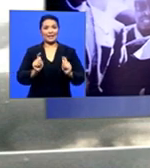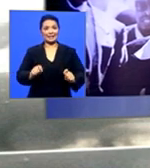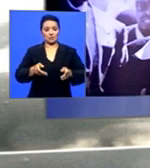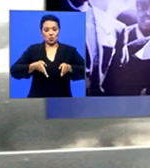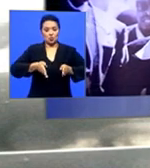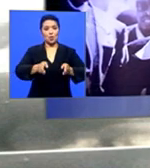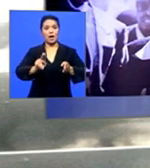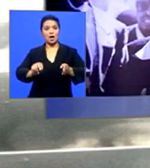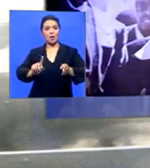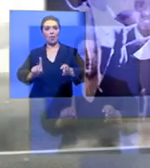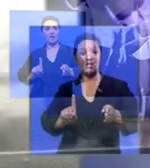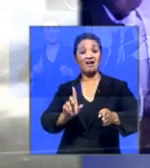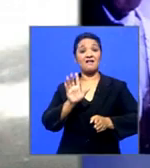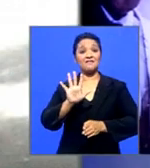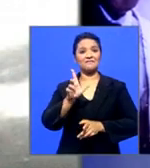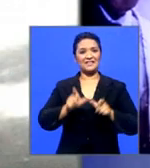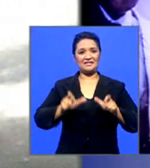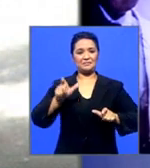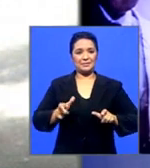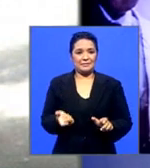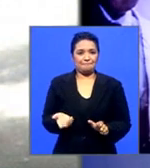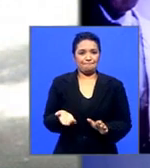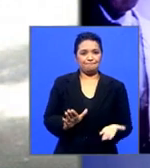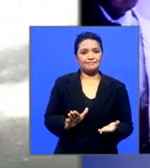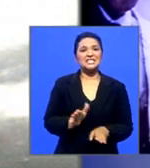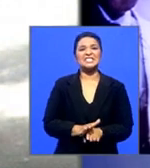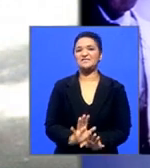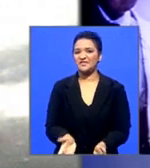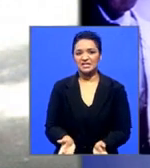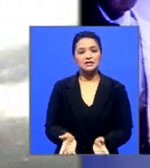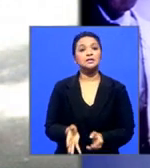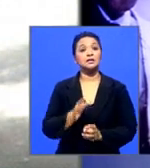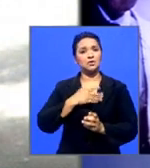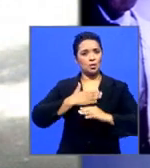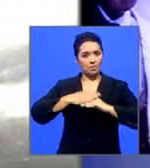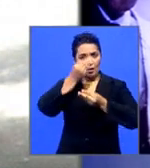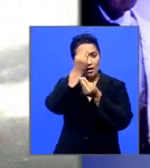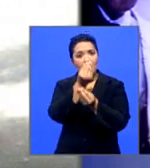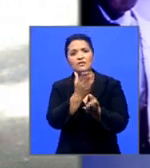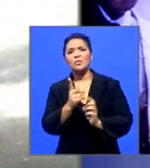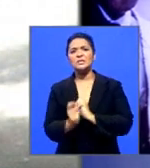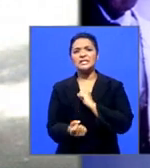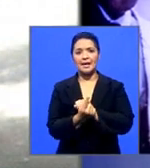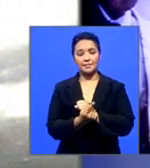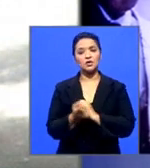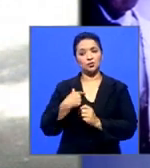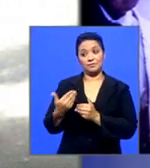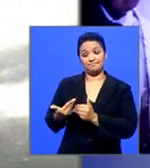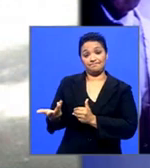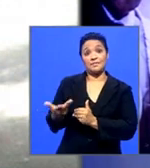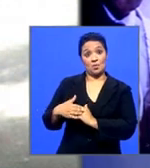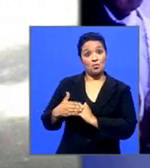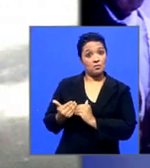and unfortunately 5 people have lost their lives in this particular accident. So we just want to give you more details, and we'll continue this conversation in